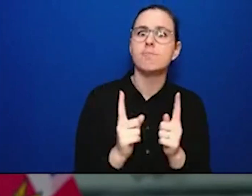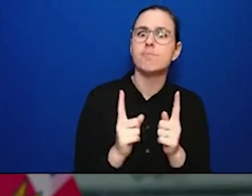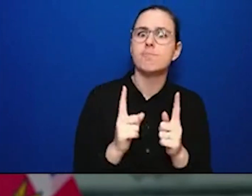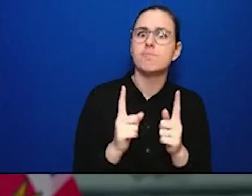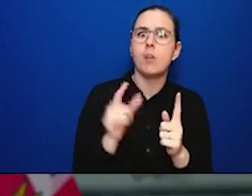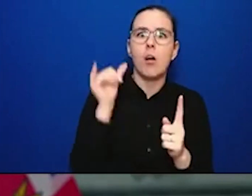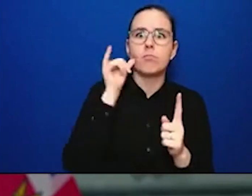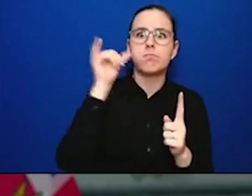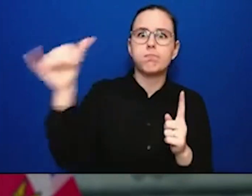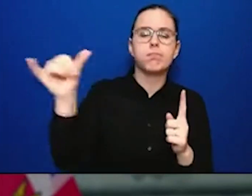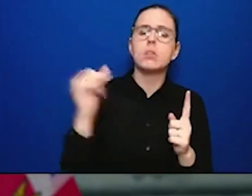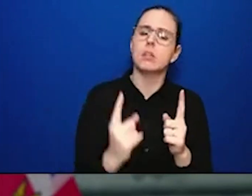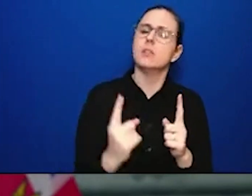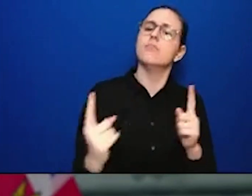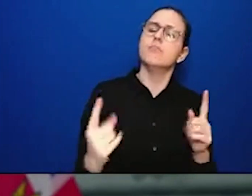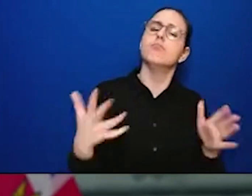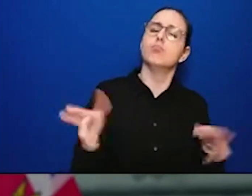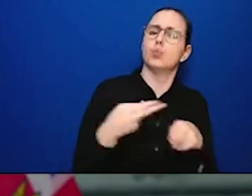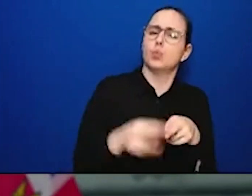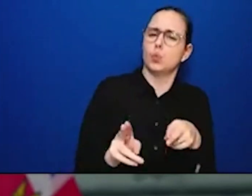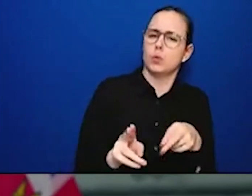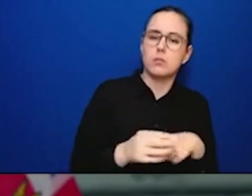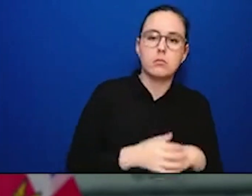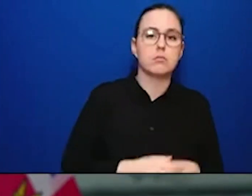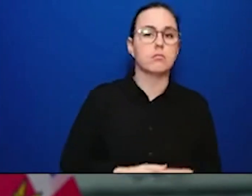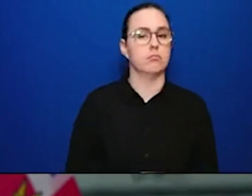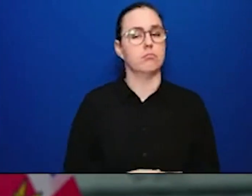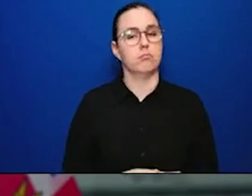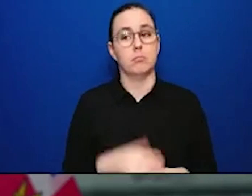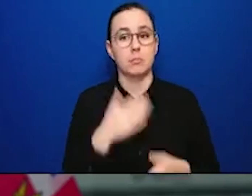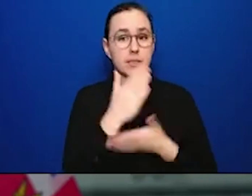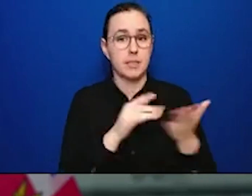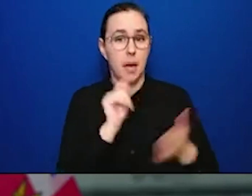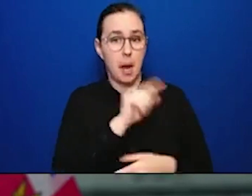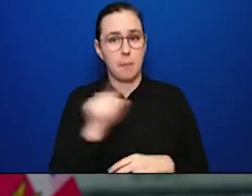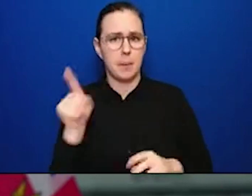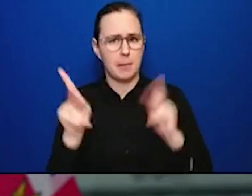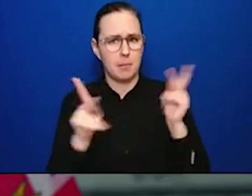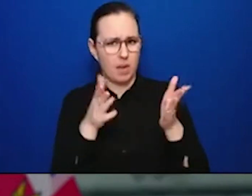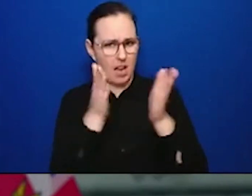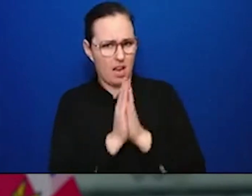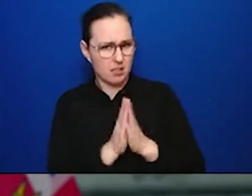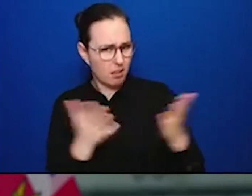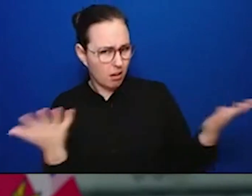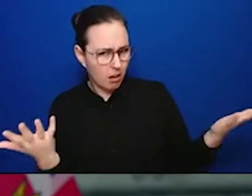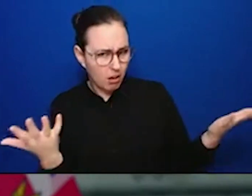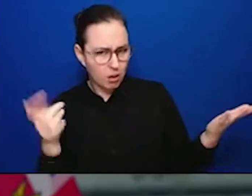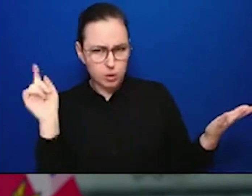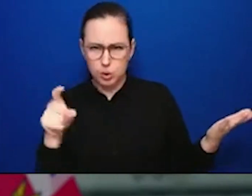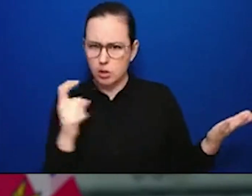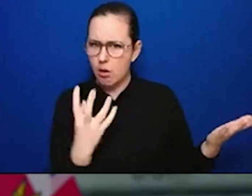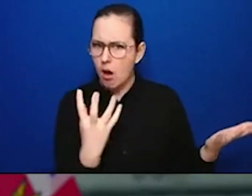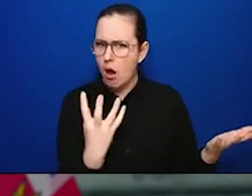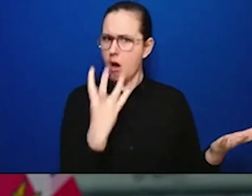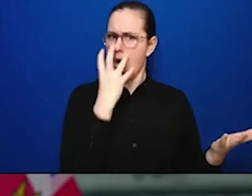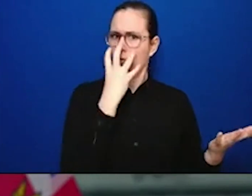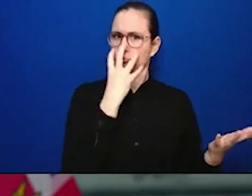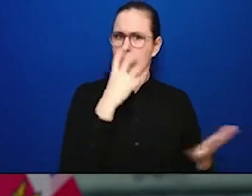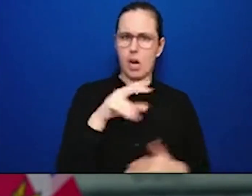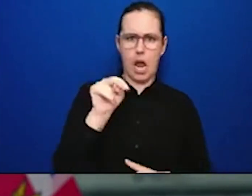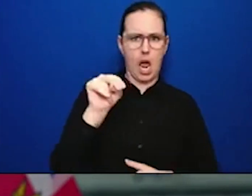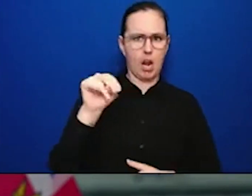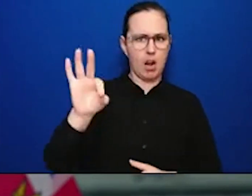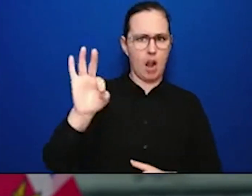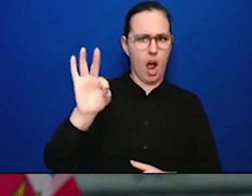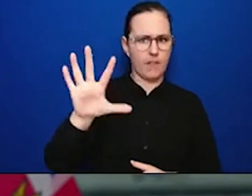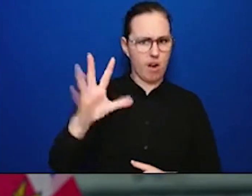or N95s routinely, and I'll just say in the majority of settings, the incremental benefit in a low-risk setting like a